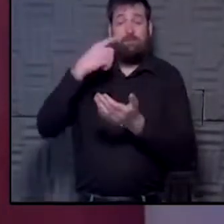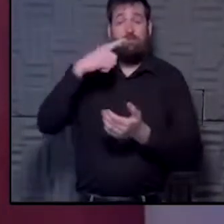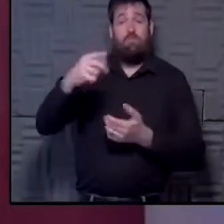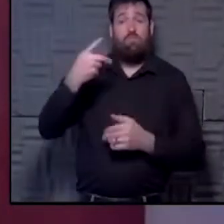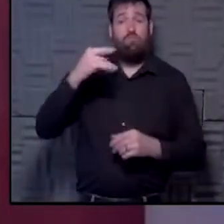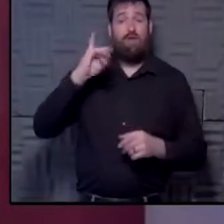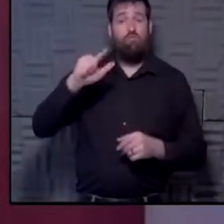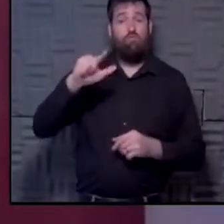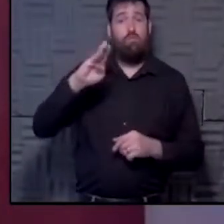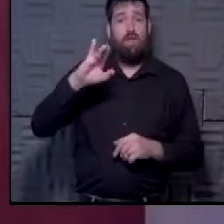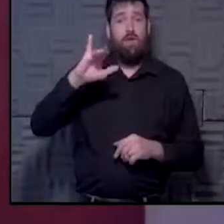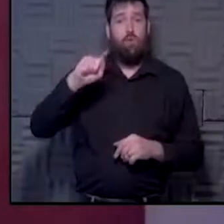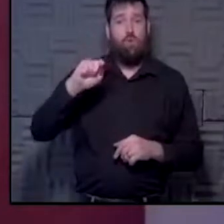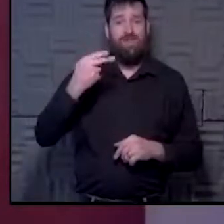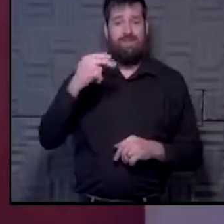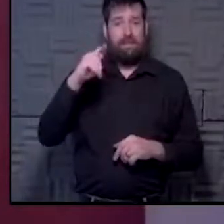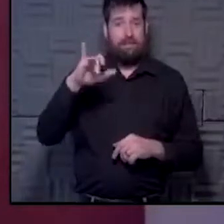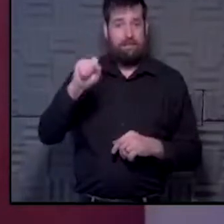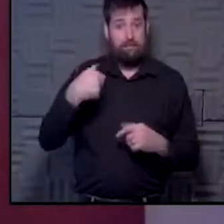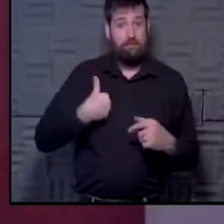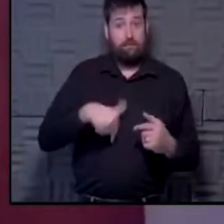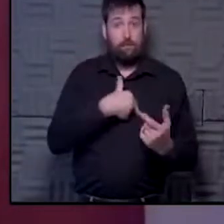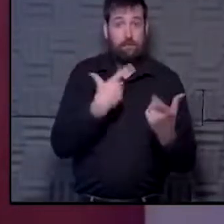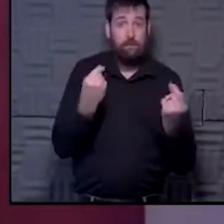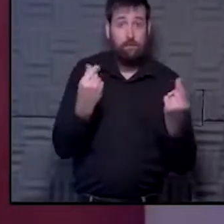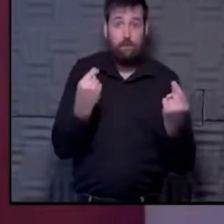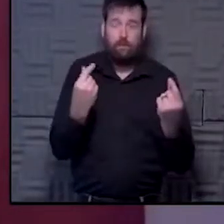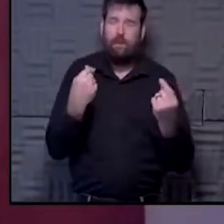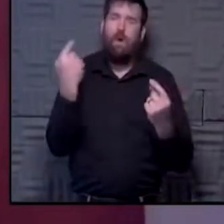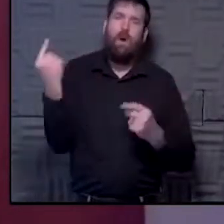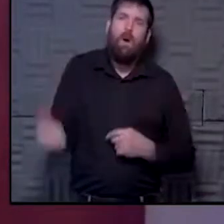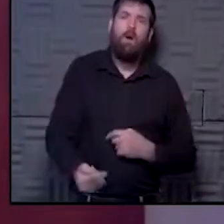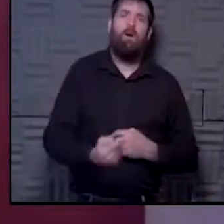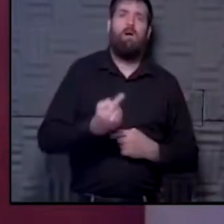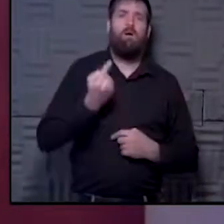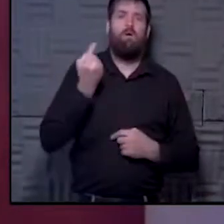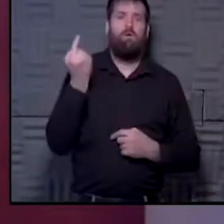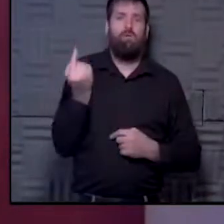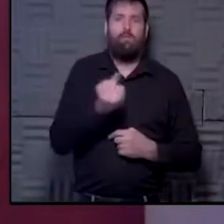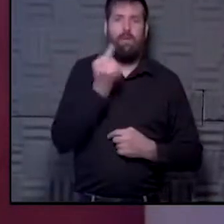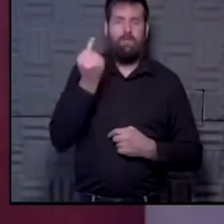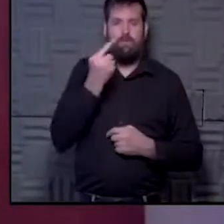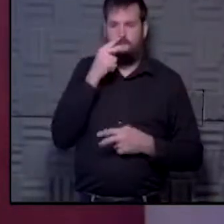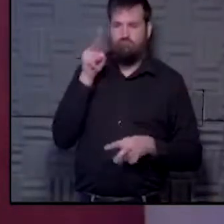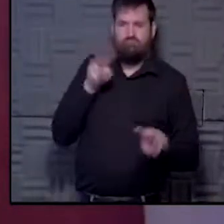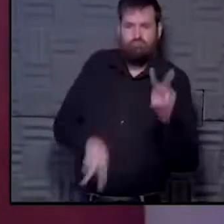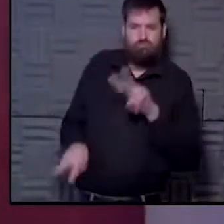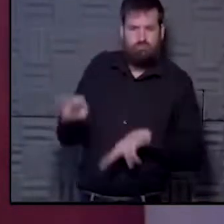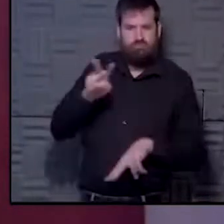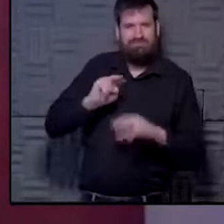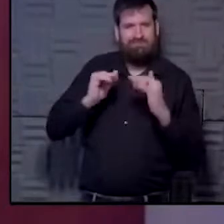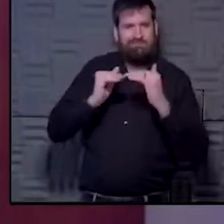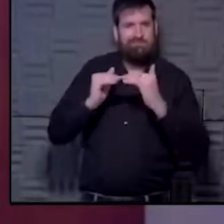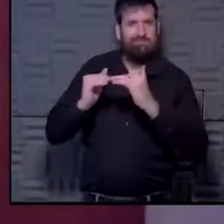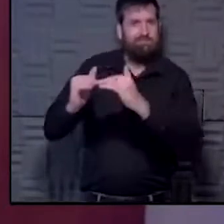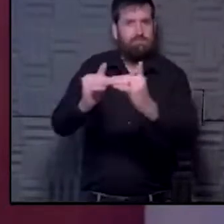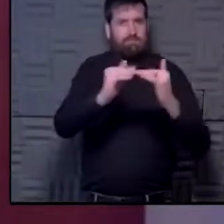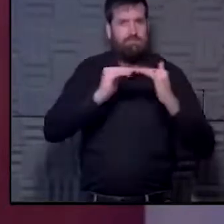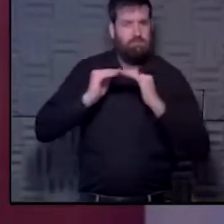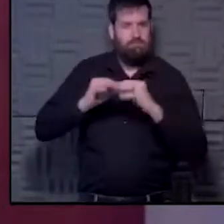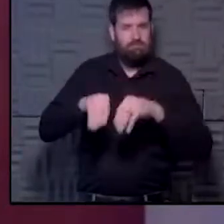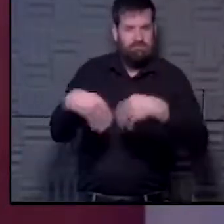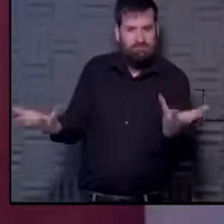Bioethics always is looking at the at equitable distribution of a